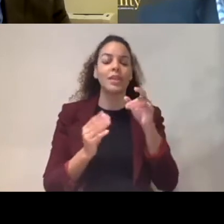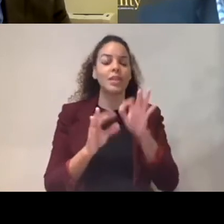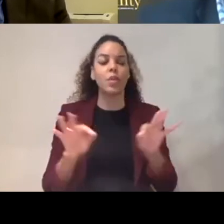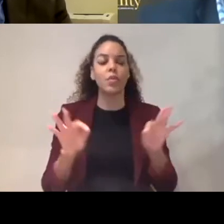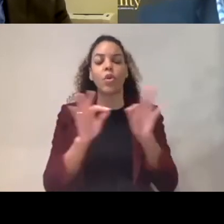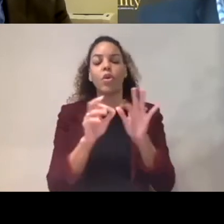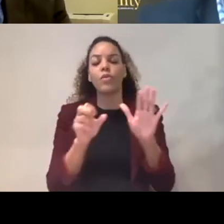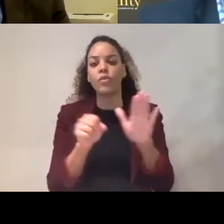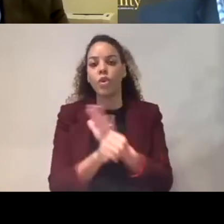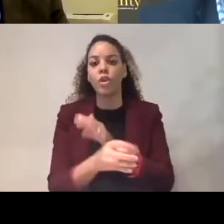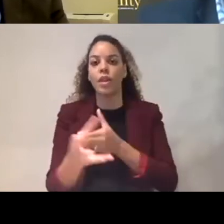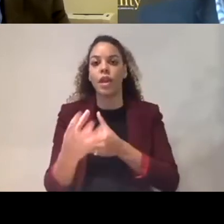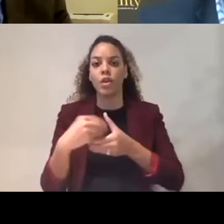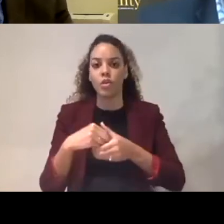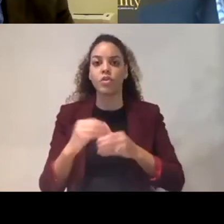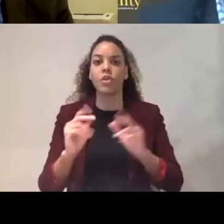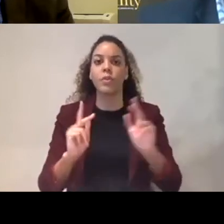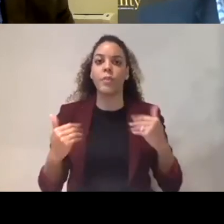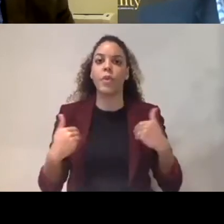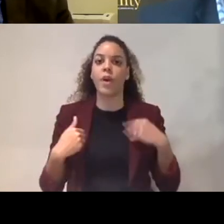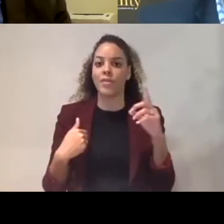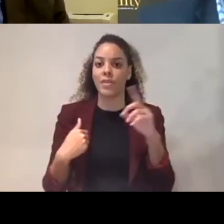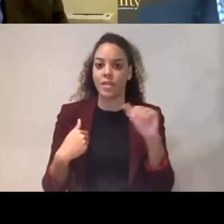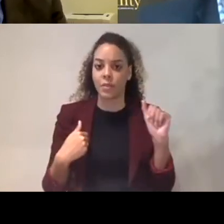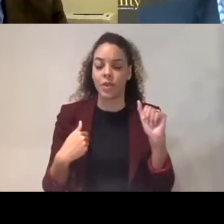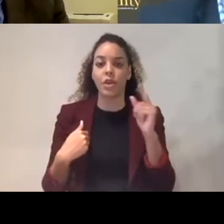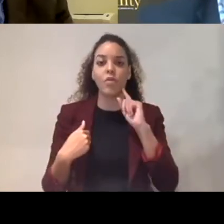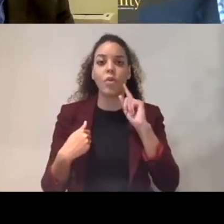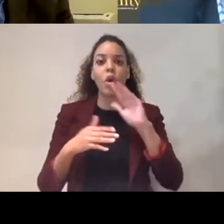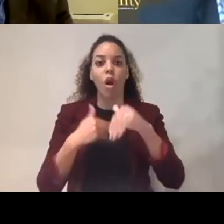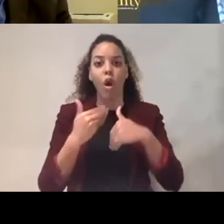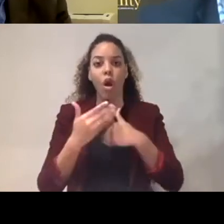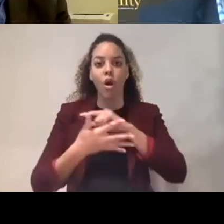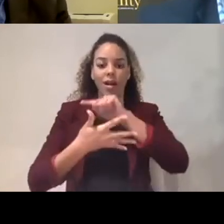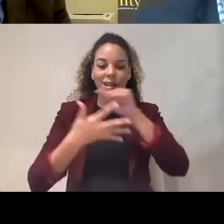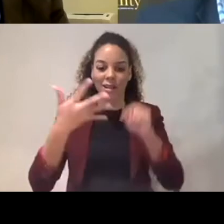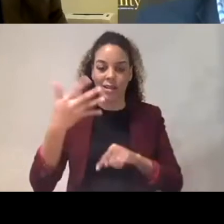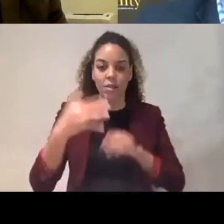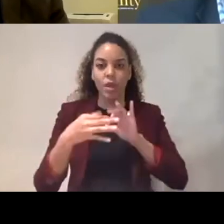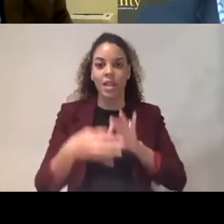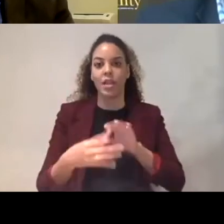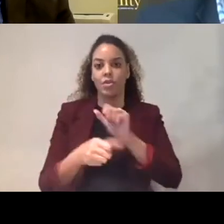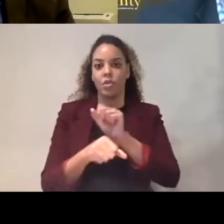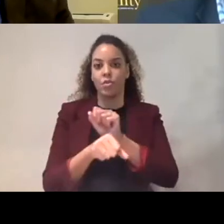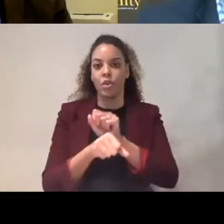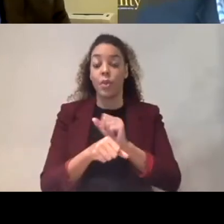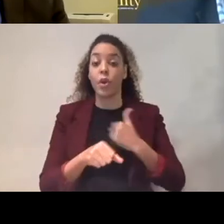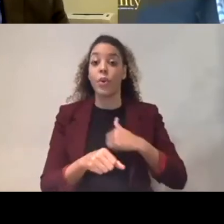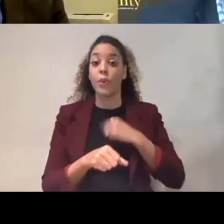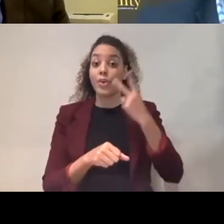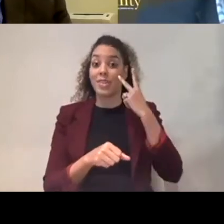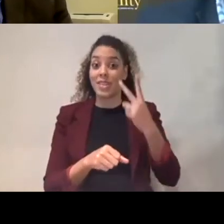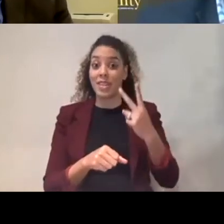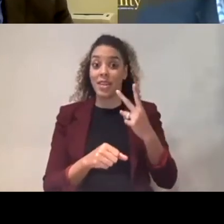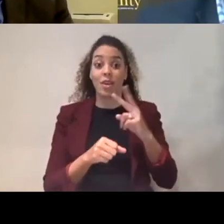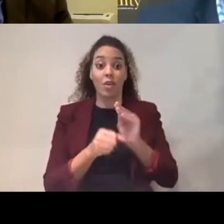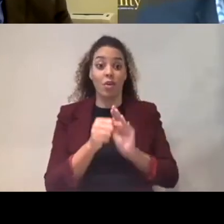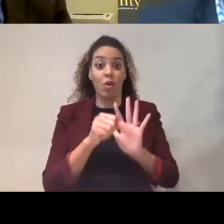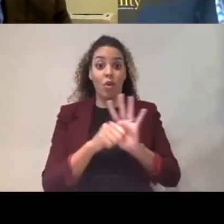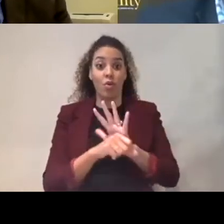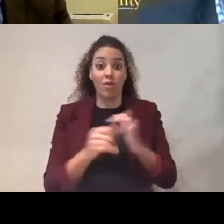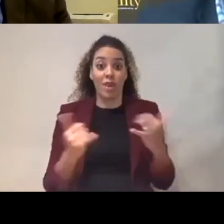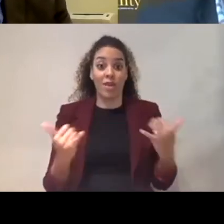with disabilities in all aspects of employment. And so what we are seeing during the COVID period, and we do